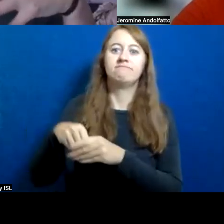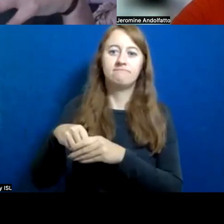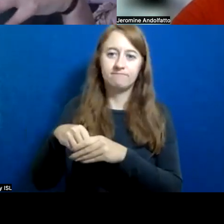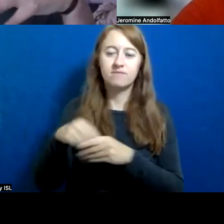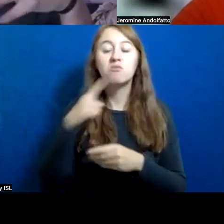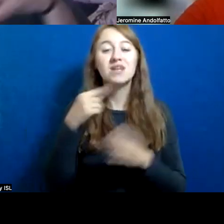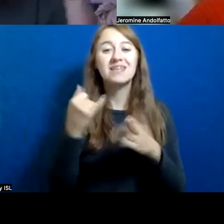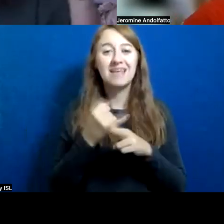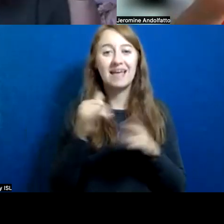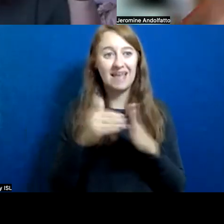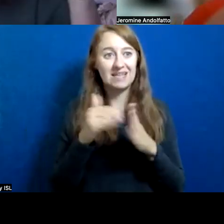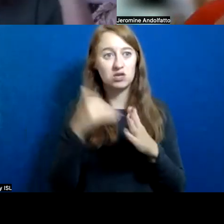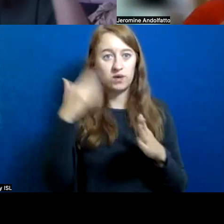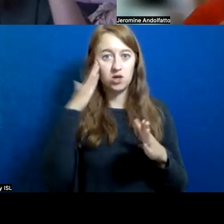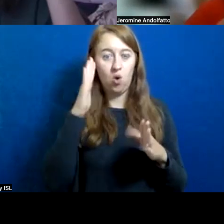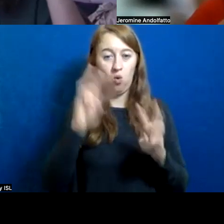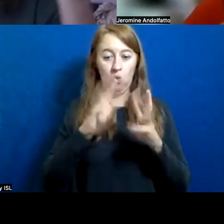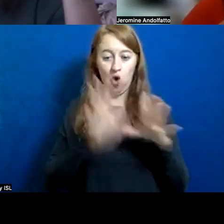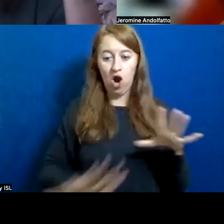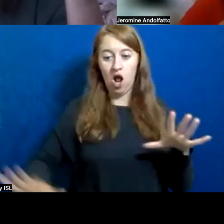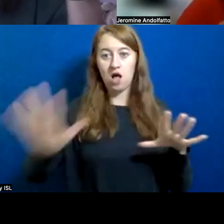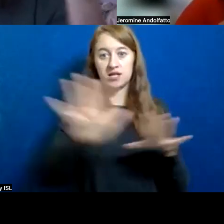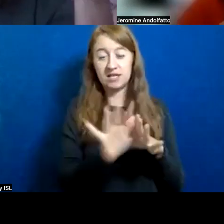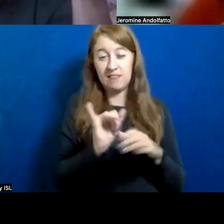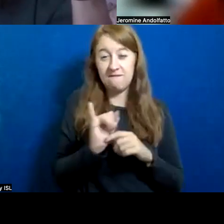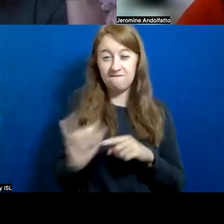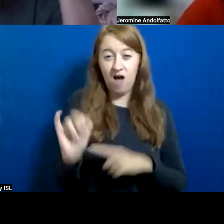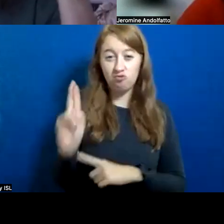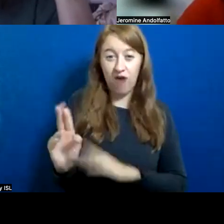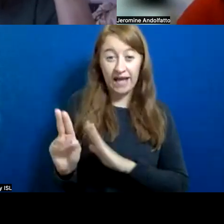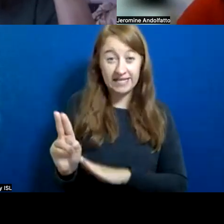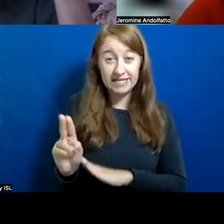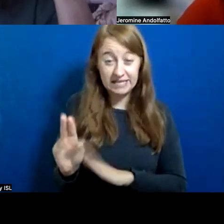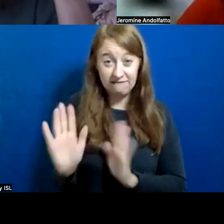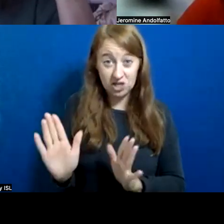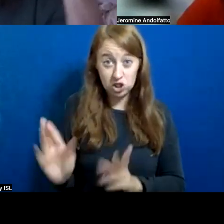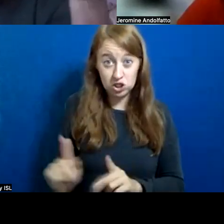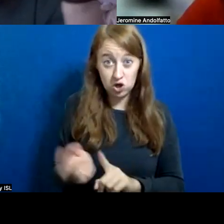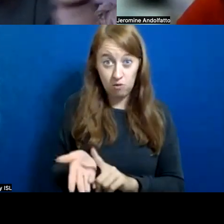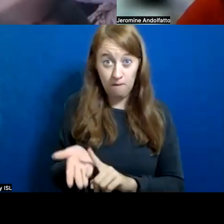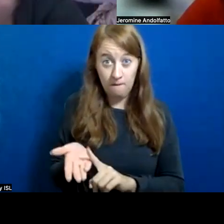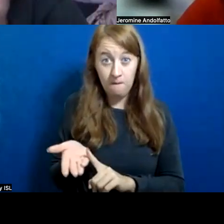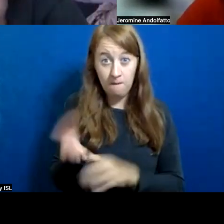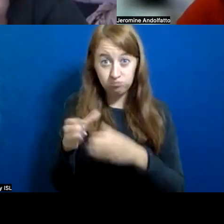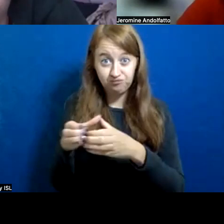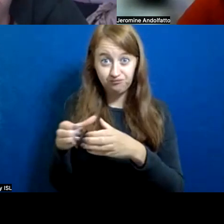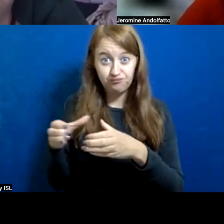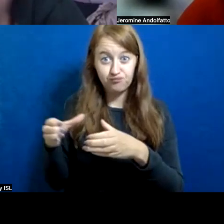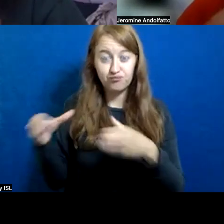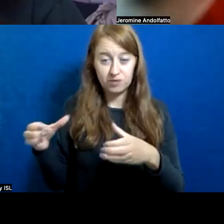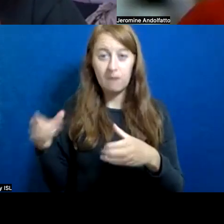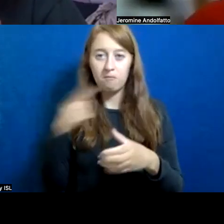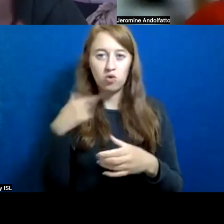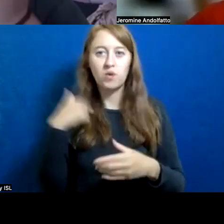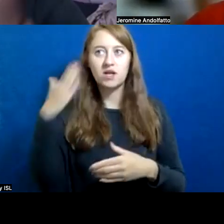but then also there's been a lot of polarization in Northern Ireland as well because of Brexit and things like that. That as they're moving to